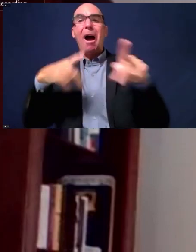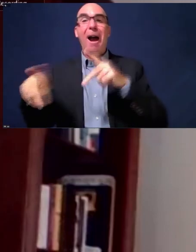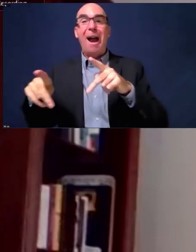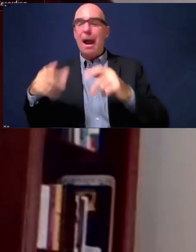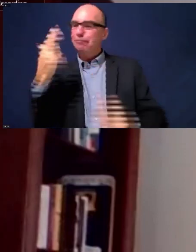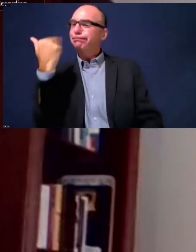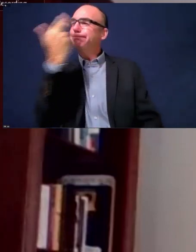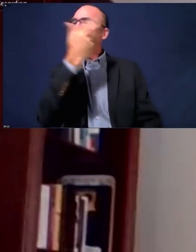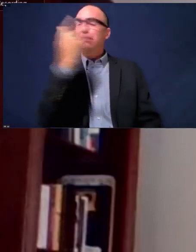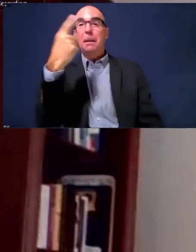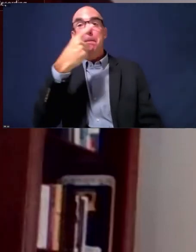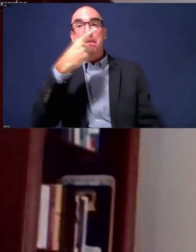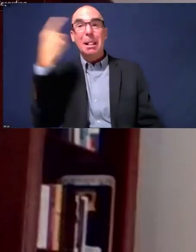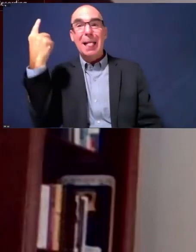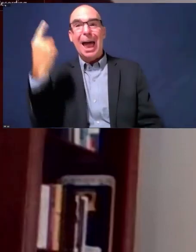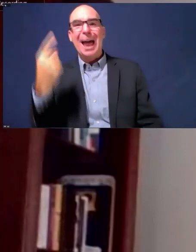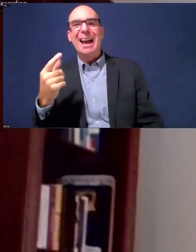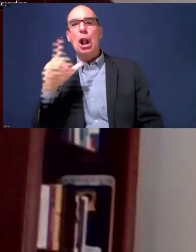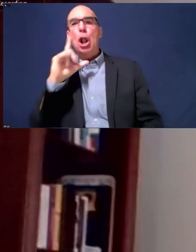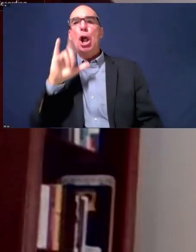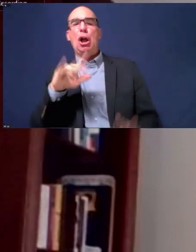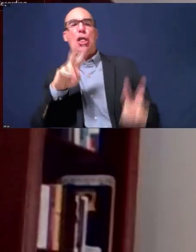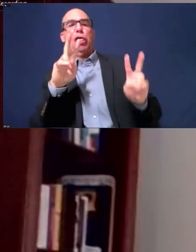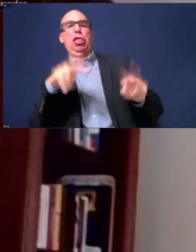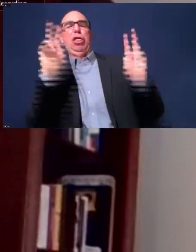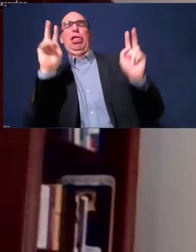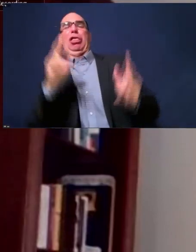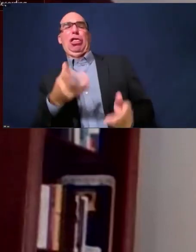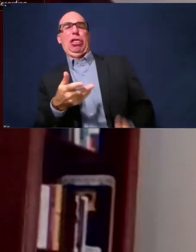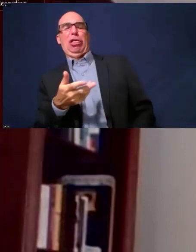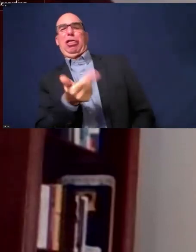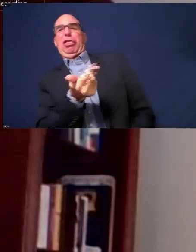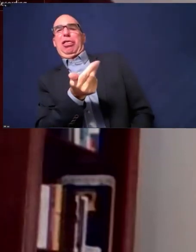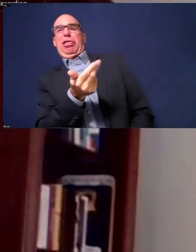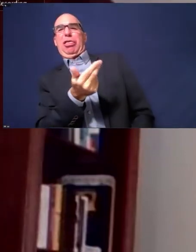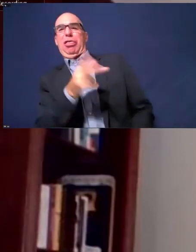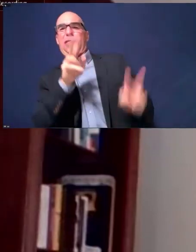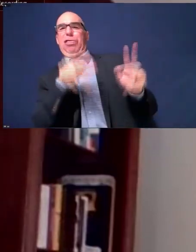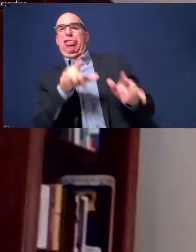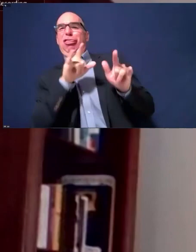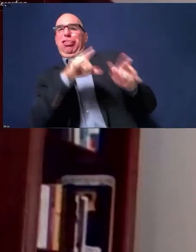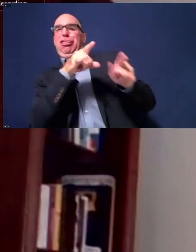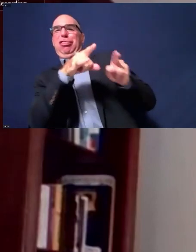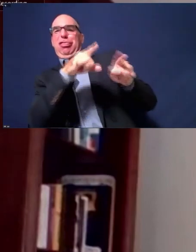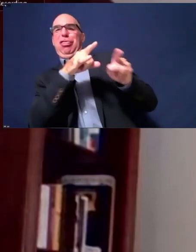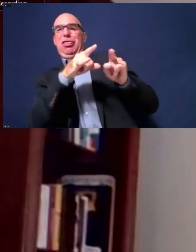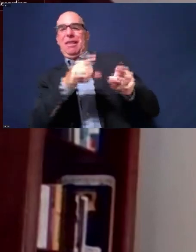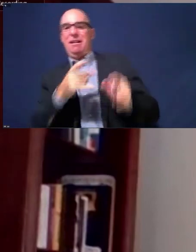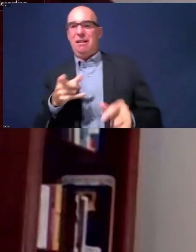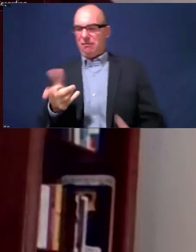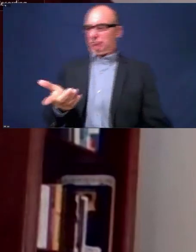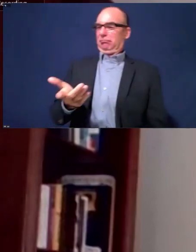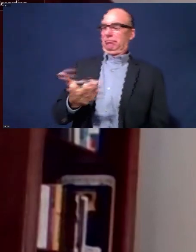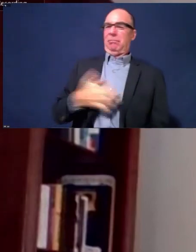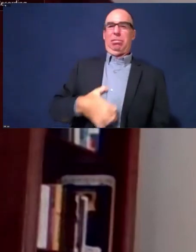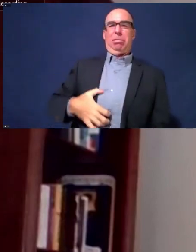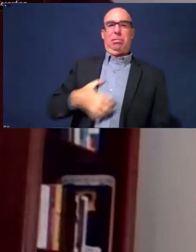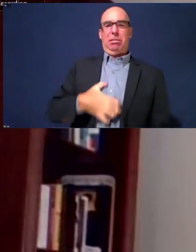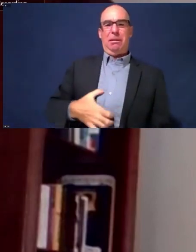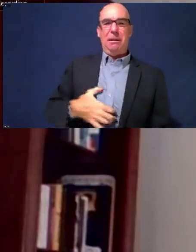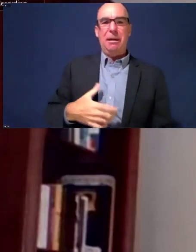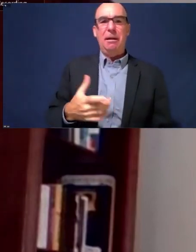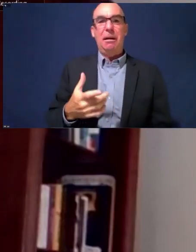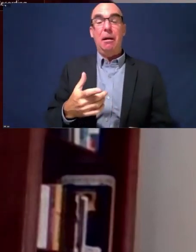many universities for many years. The surveillance of Black people in campus spaces. Black